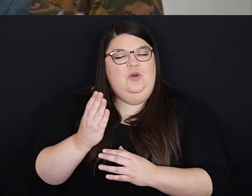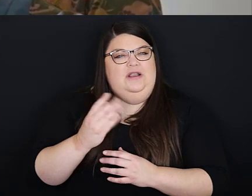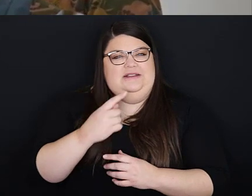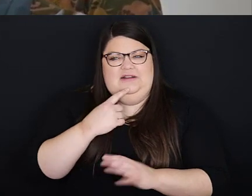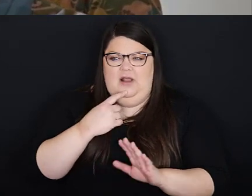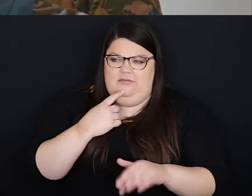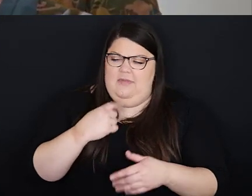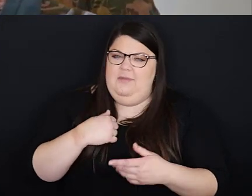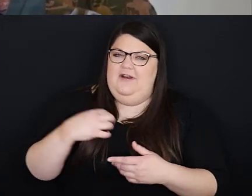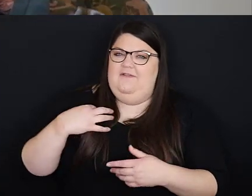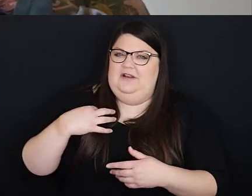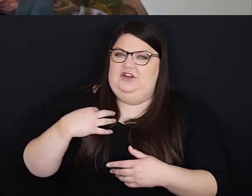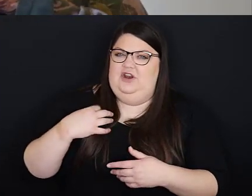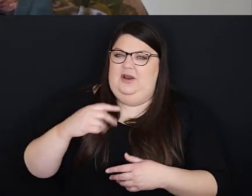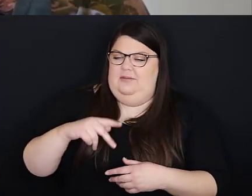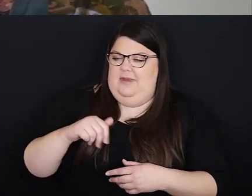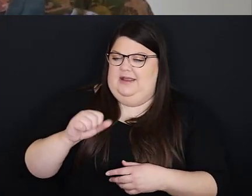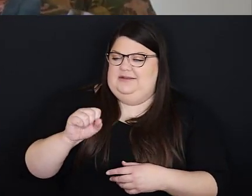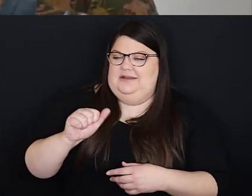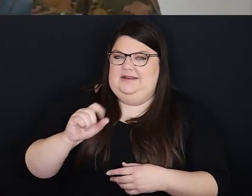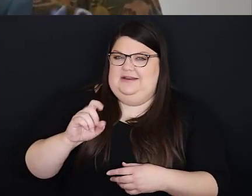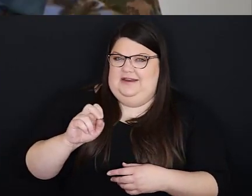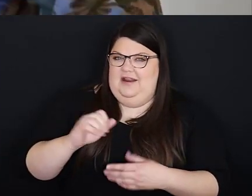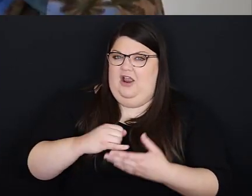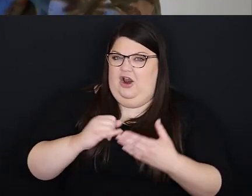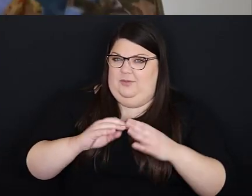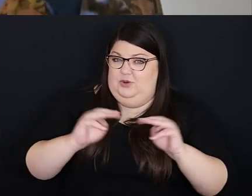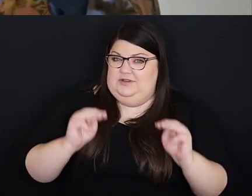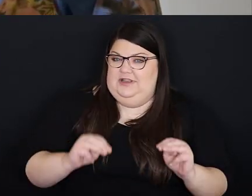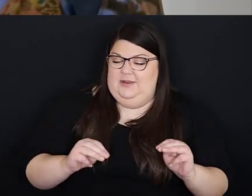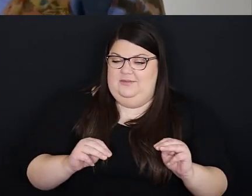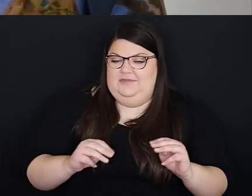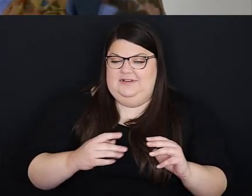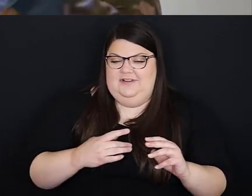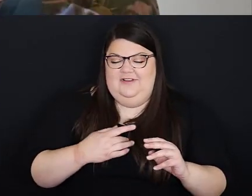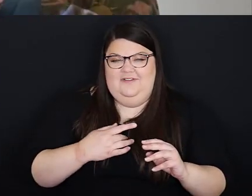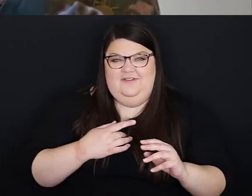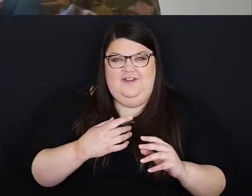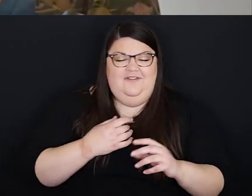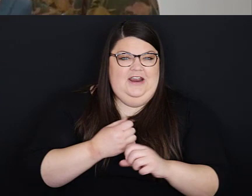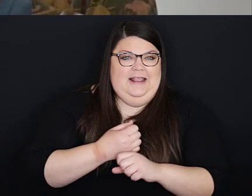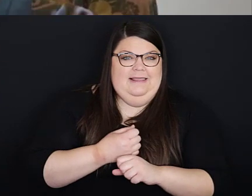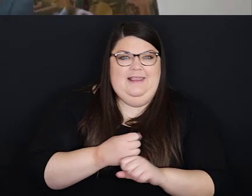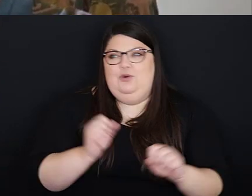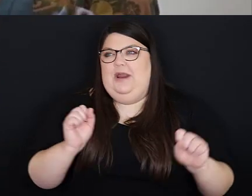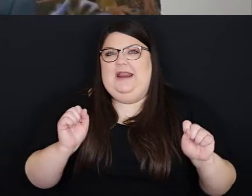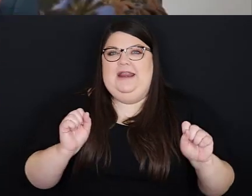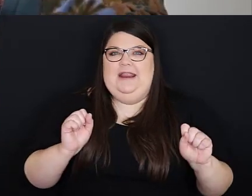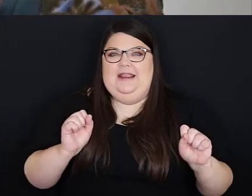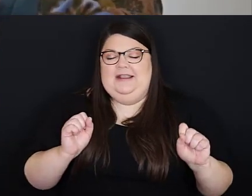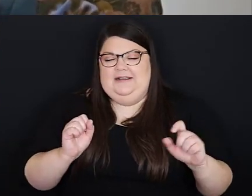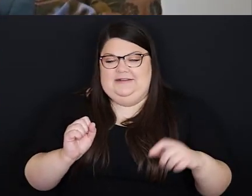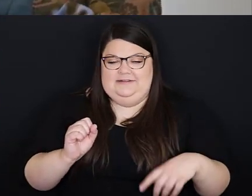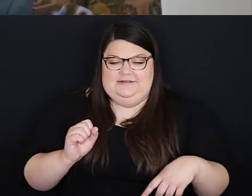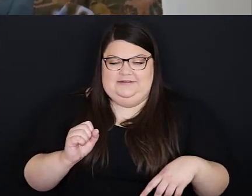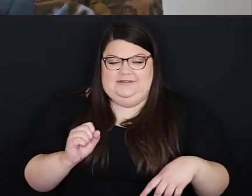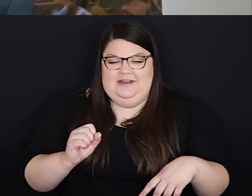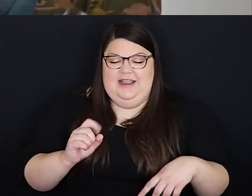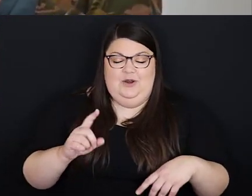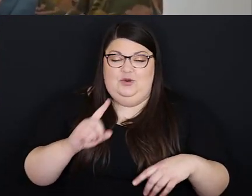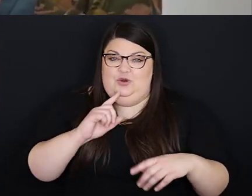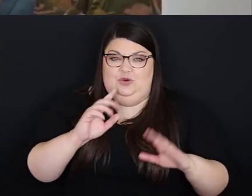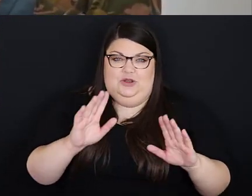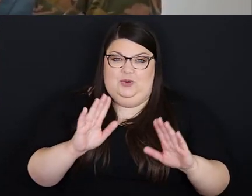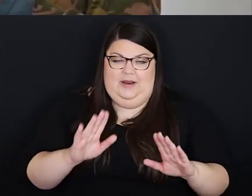going to volunteer at the Pasadena Art Museum, which was this liberating, he said, well, great, you know, he was so thrilled that I did